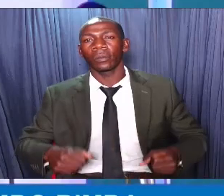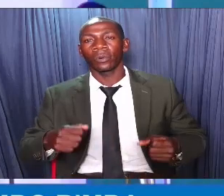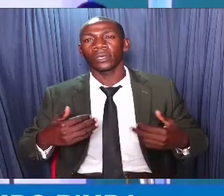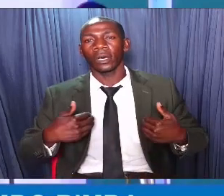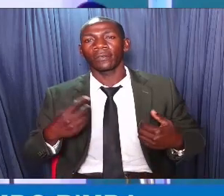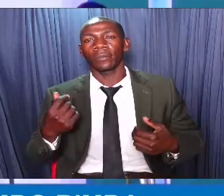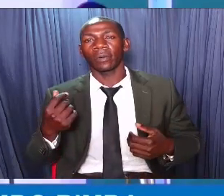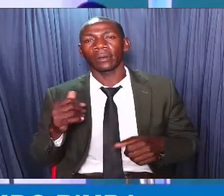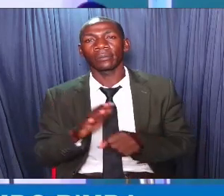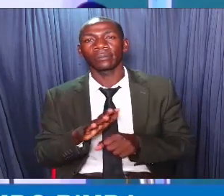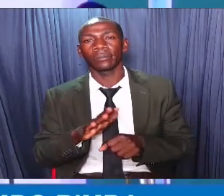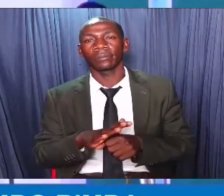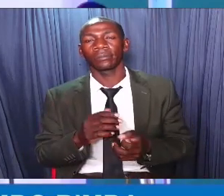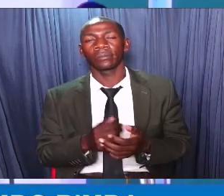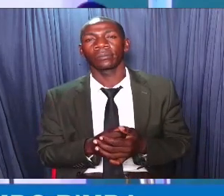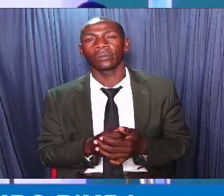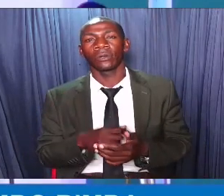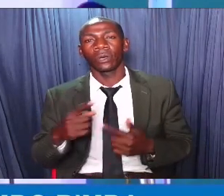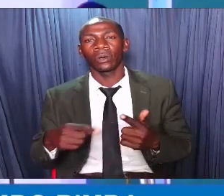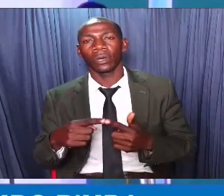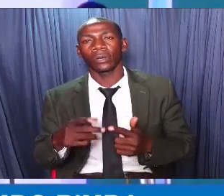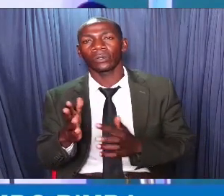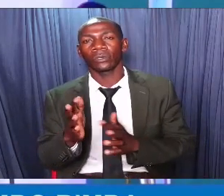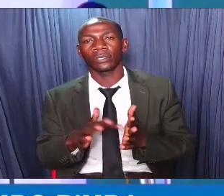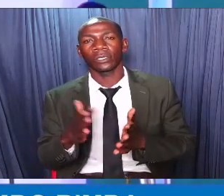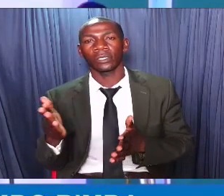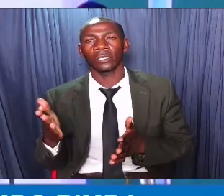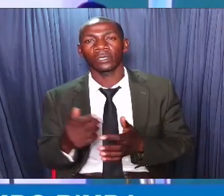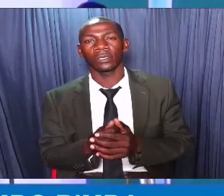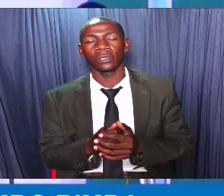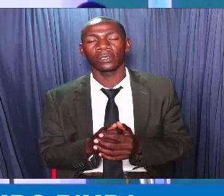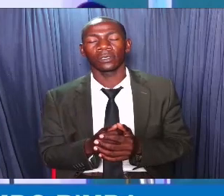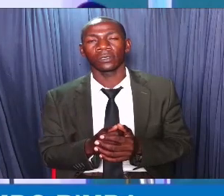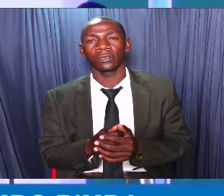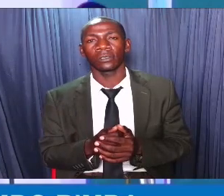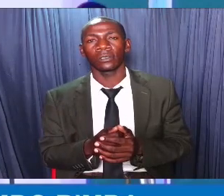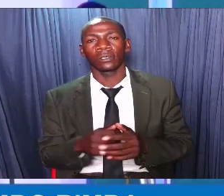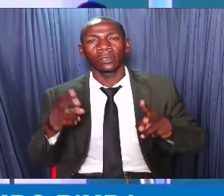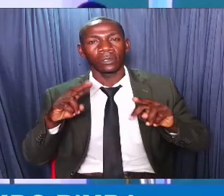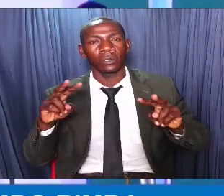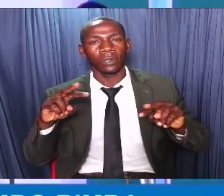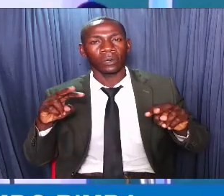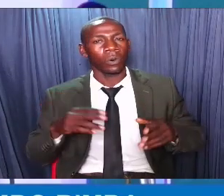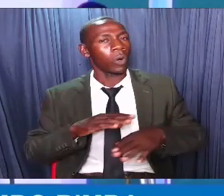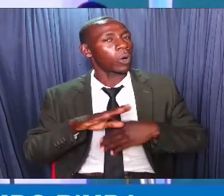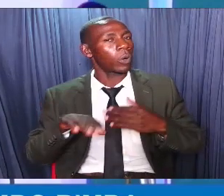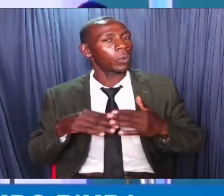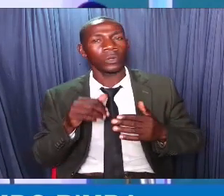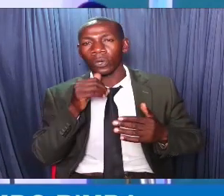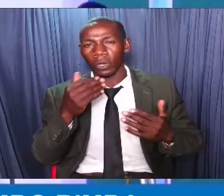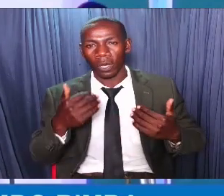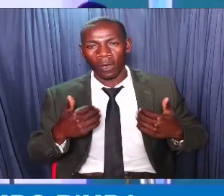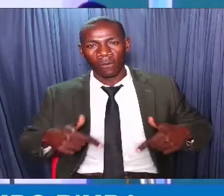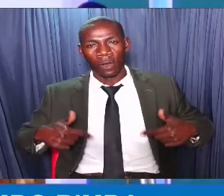zote. This is a judge with all the money. Akaenda kwa Bwana Yesu. He went to the Lord Jesus. Ametafuta kila njia ya uzima hapati. Having sought